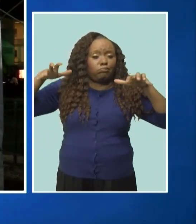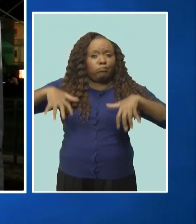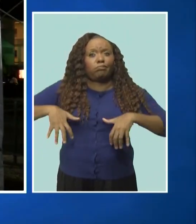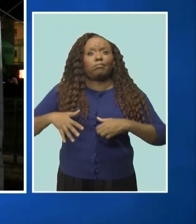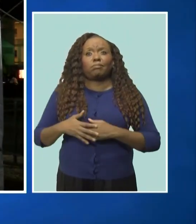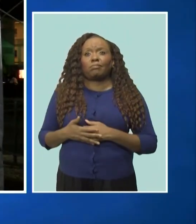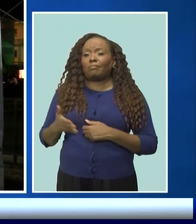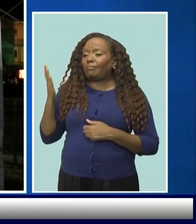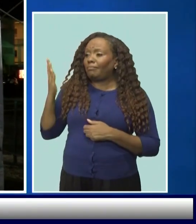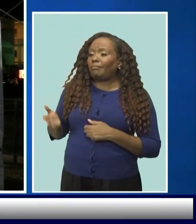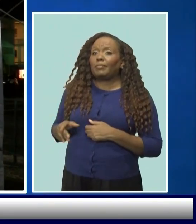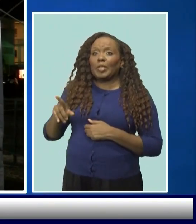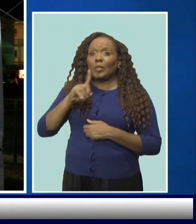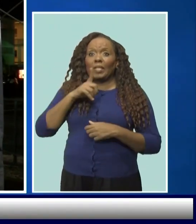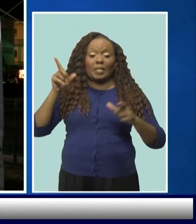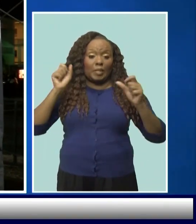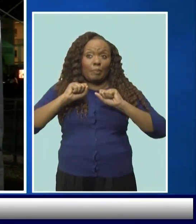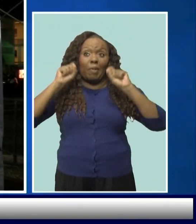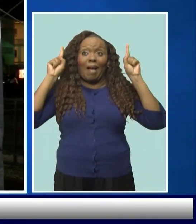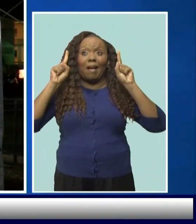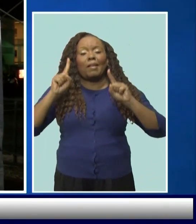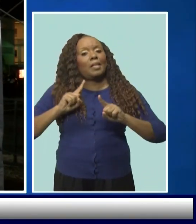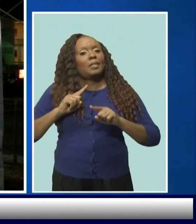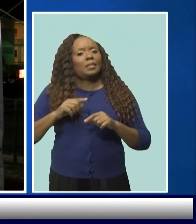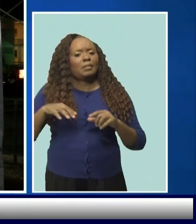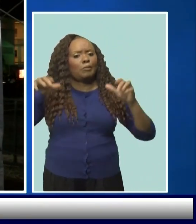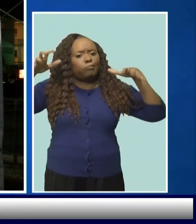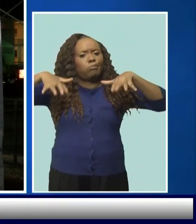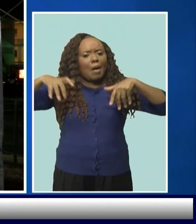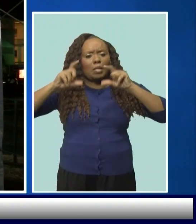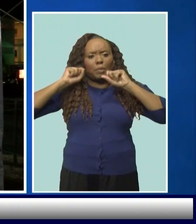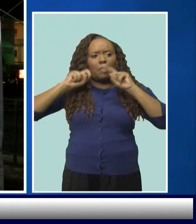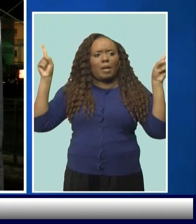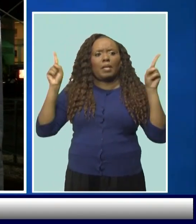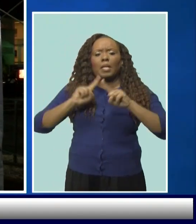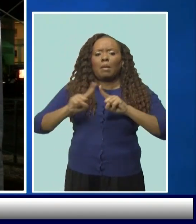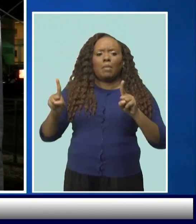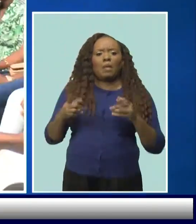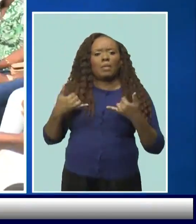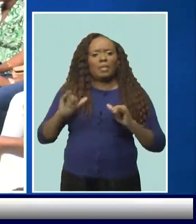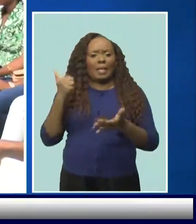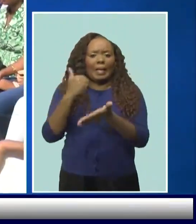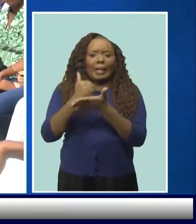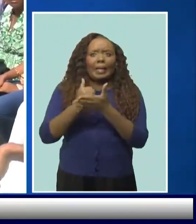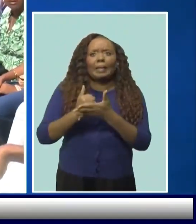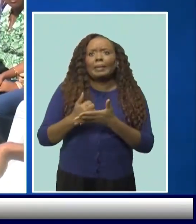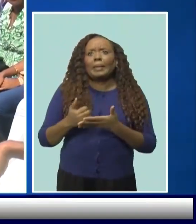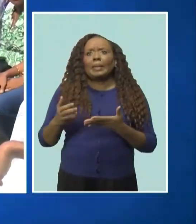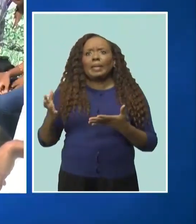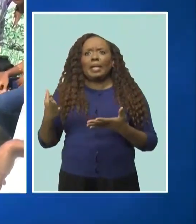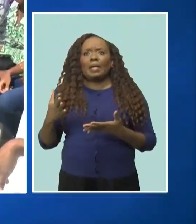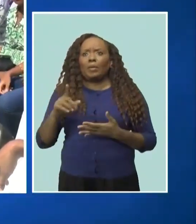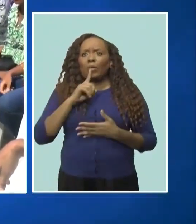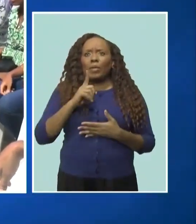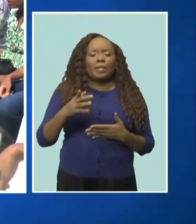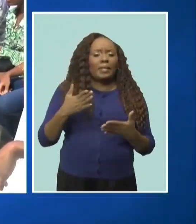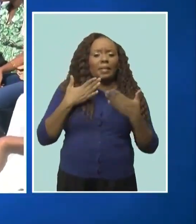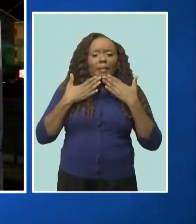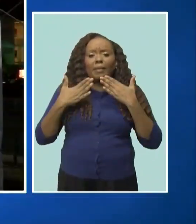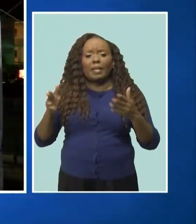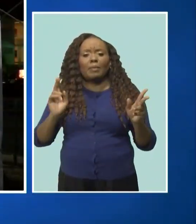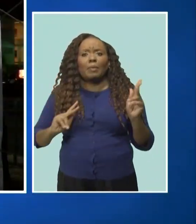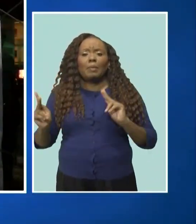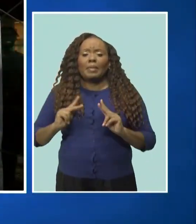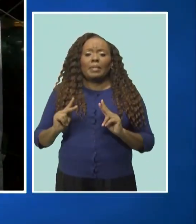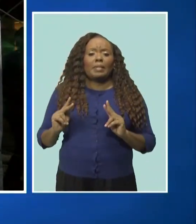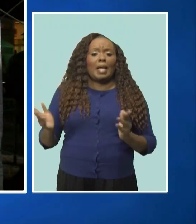was a definite surprise on our end, but we were able to manage it and prepare everyone involved, the patrons that came out, the backstage crew, the